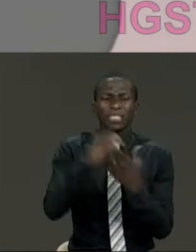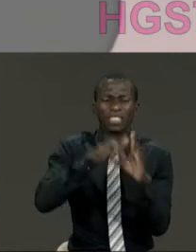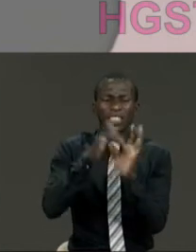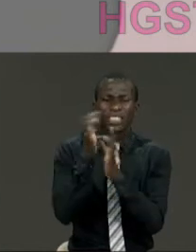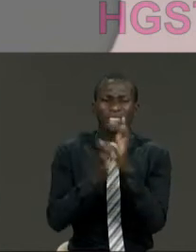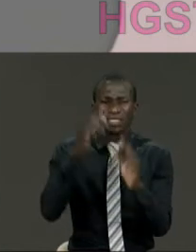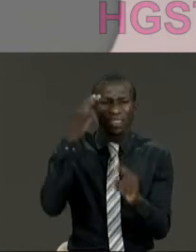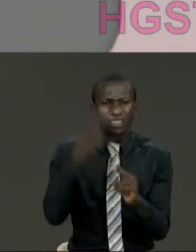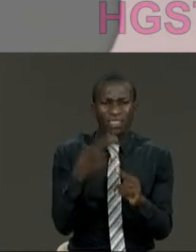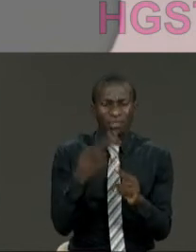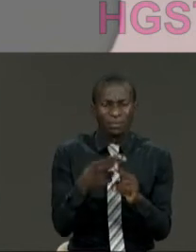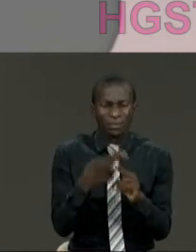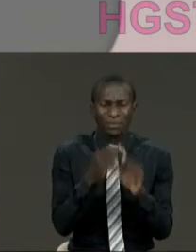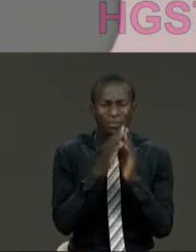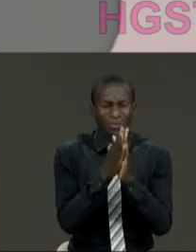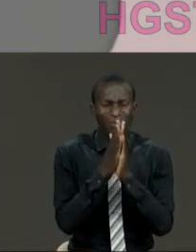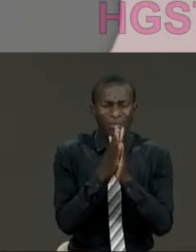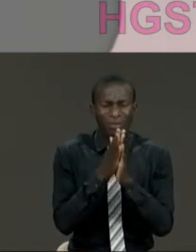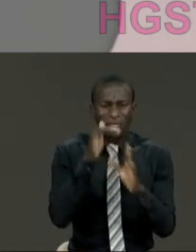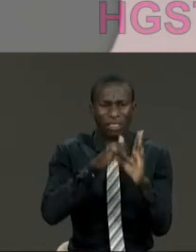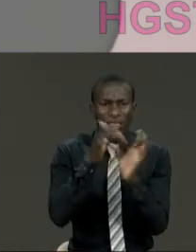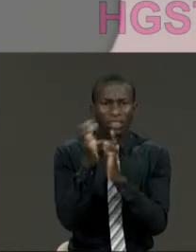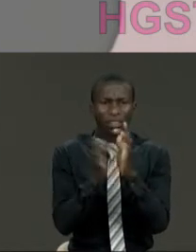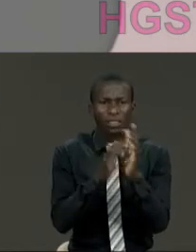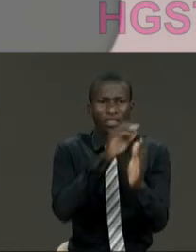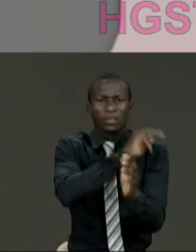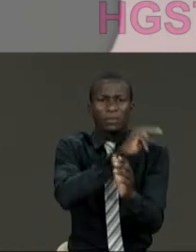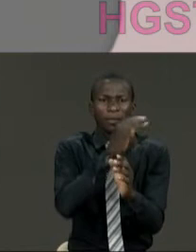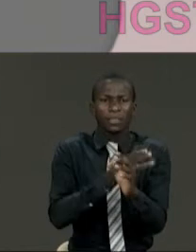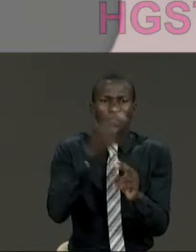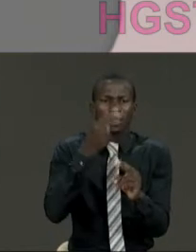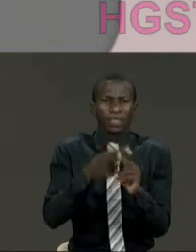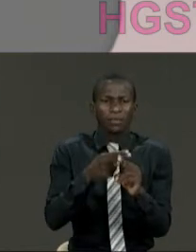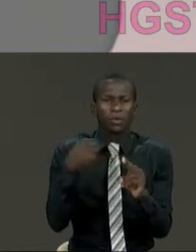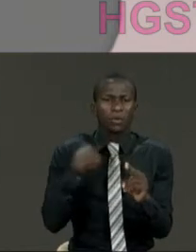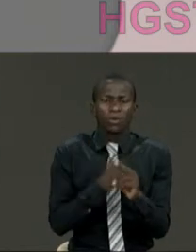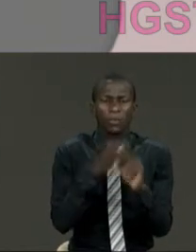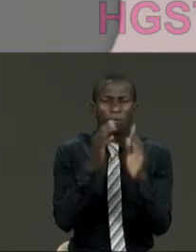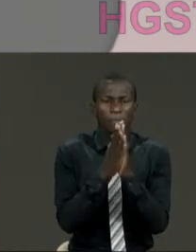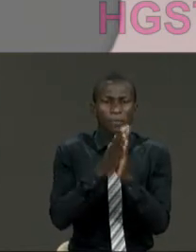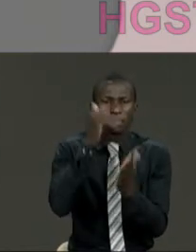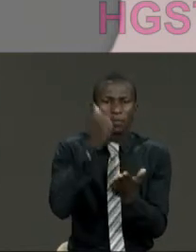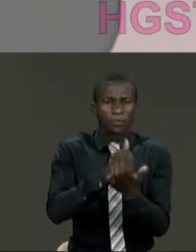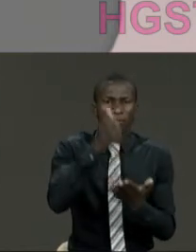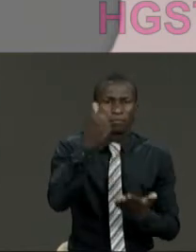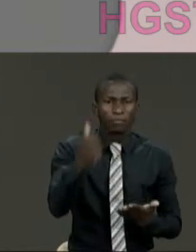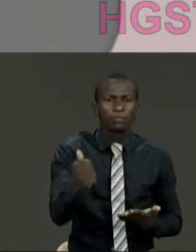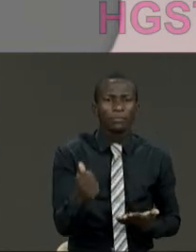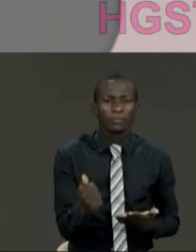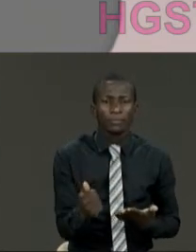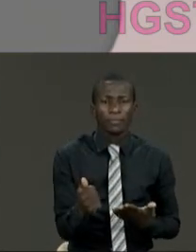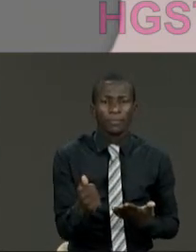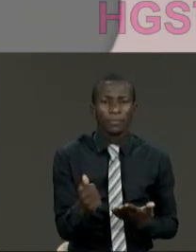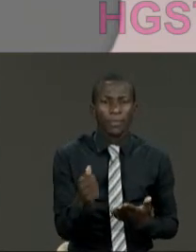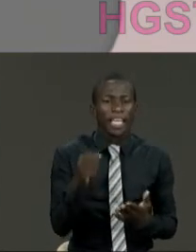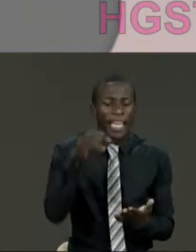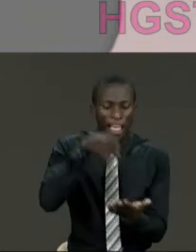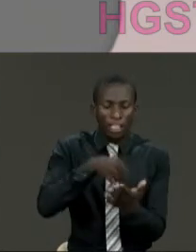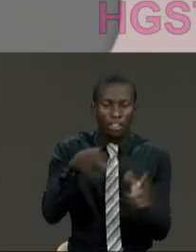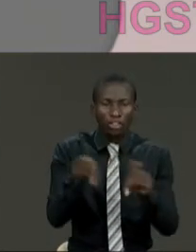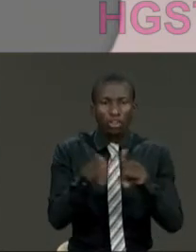the name of Jesus. In Jesus' mighty name we have prayed. It also